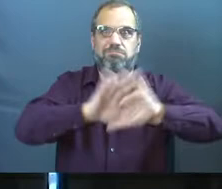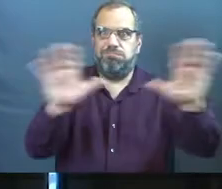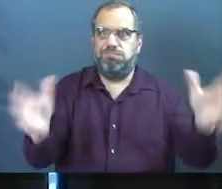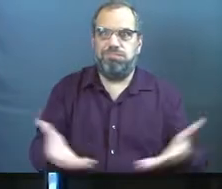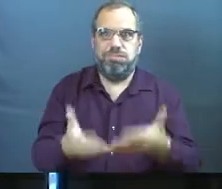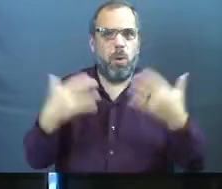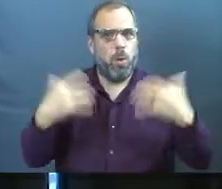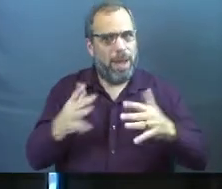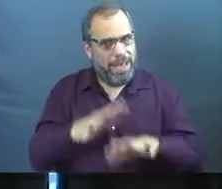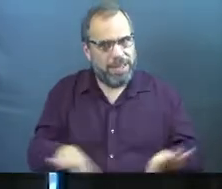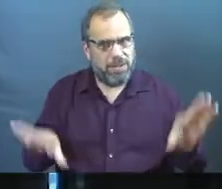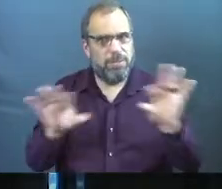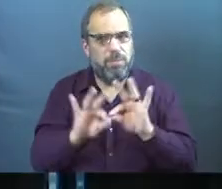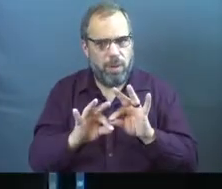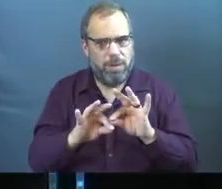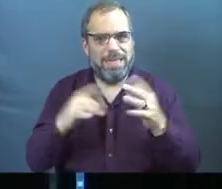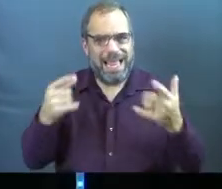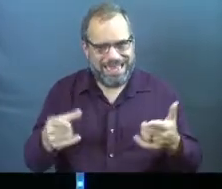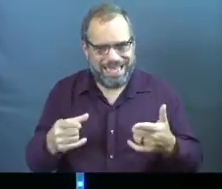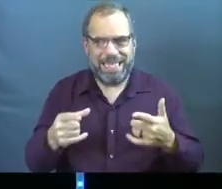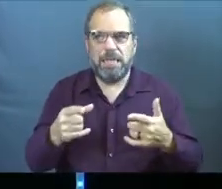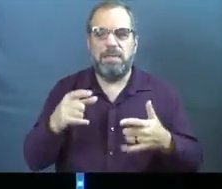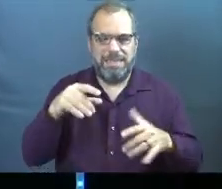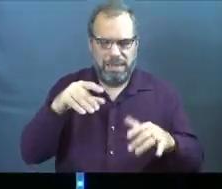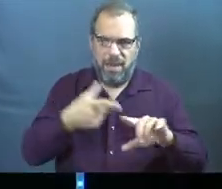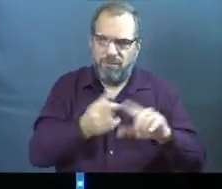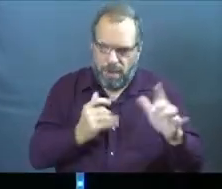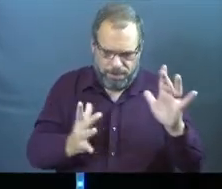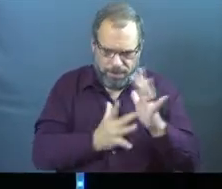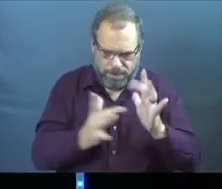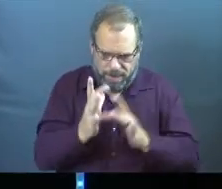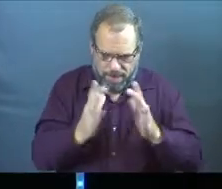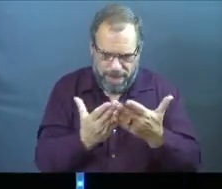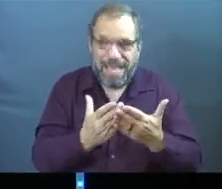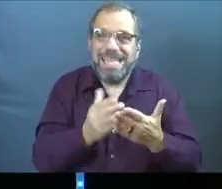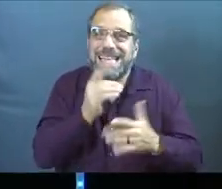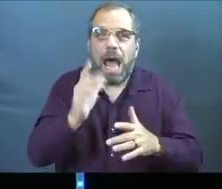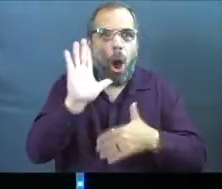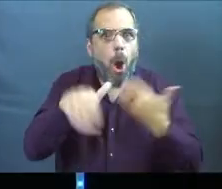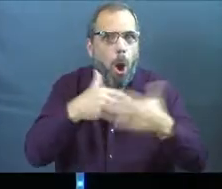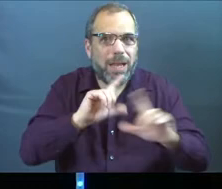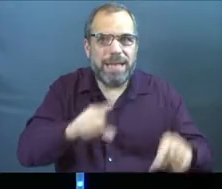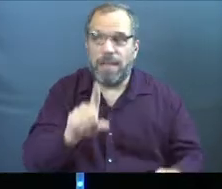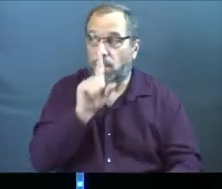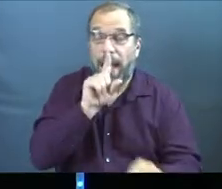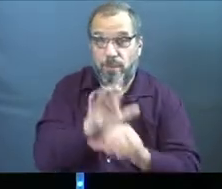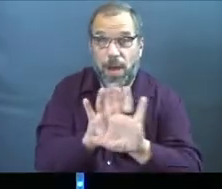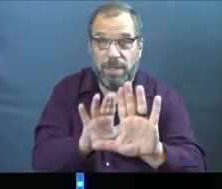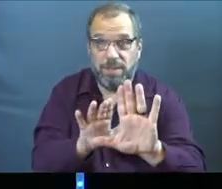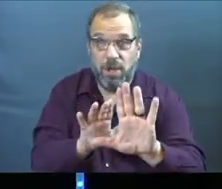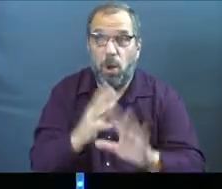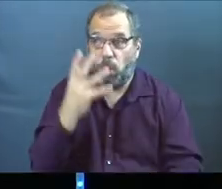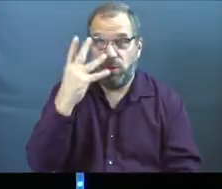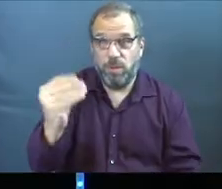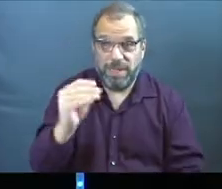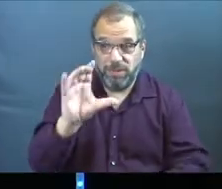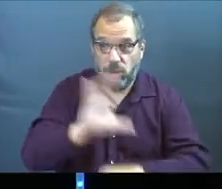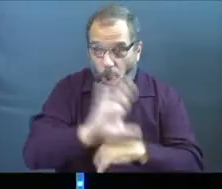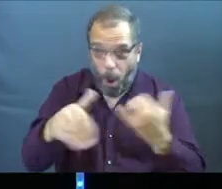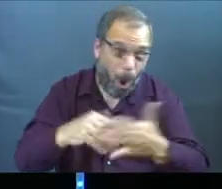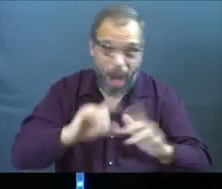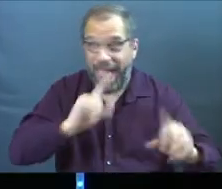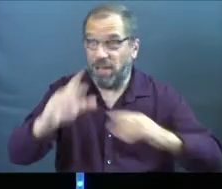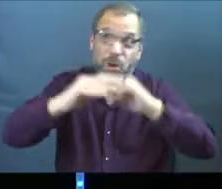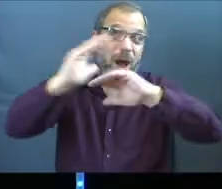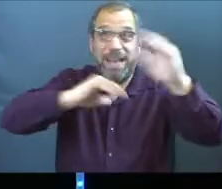is important that these conversations are in God's word, and we may not have every answer. And I can promise you today, you won't walk out with every answer